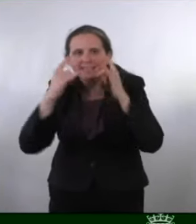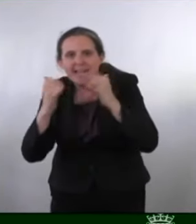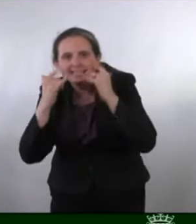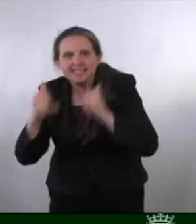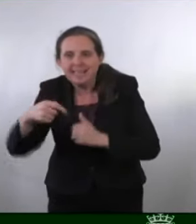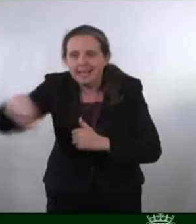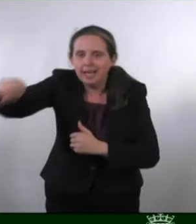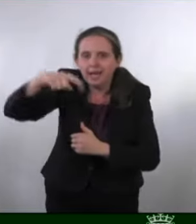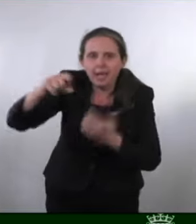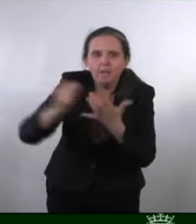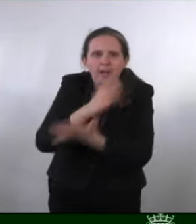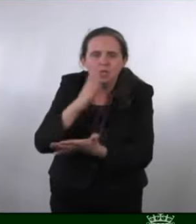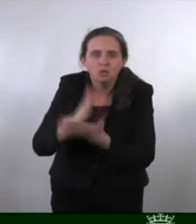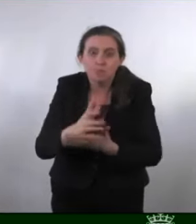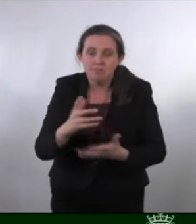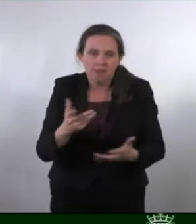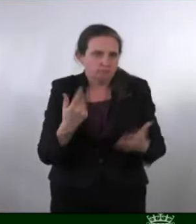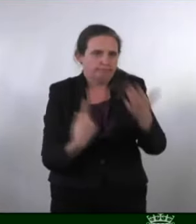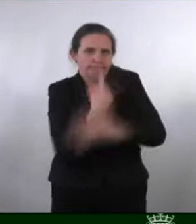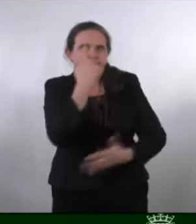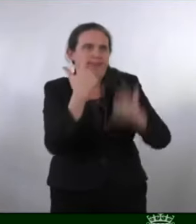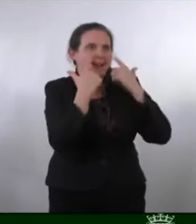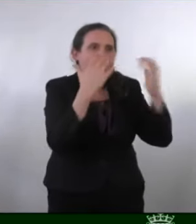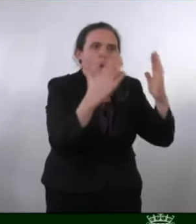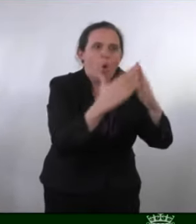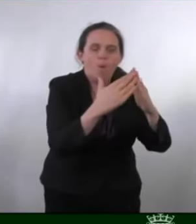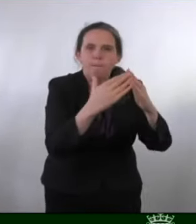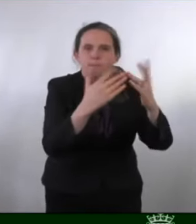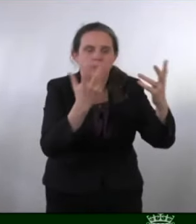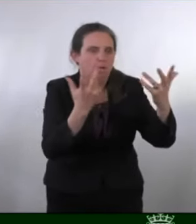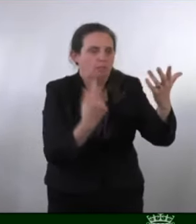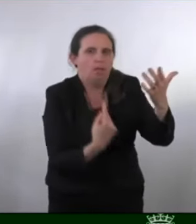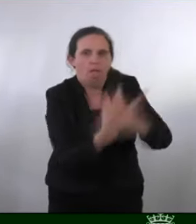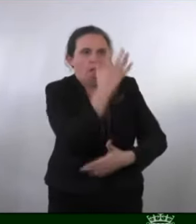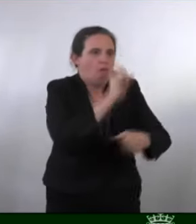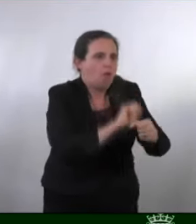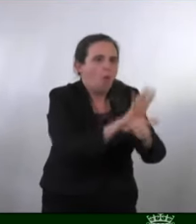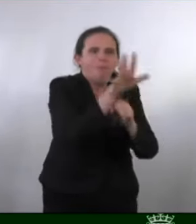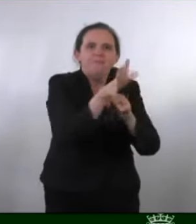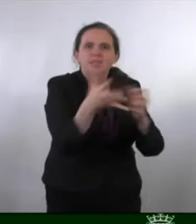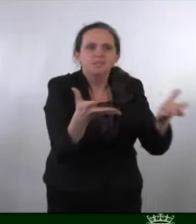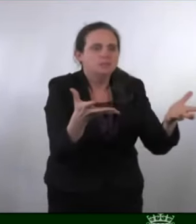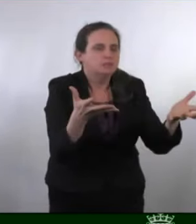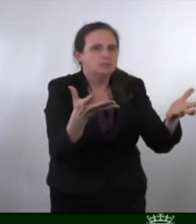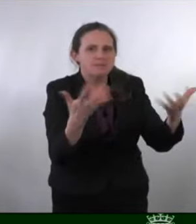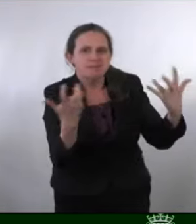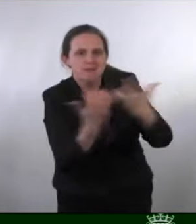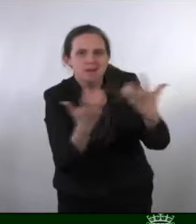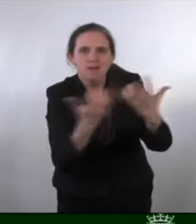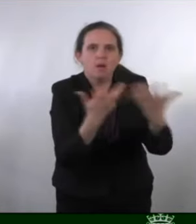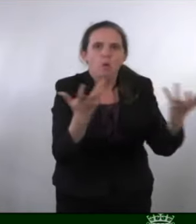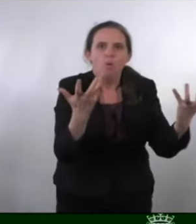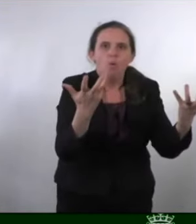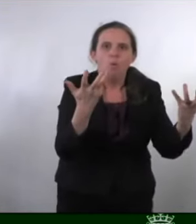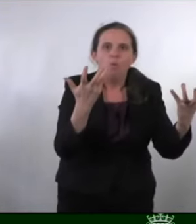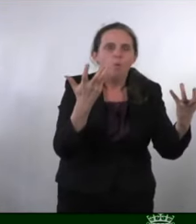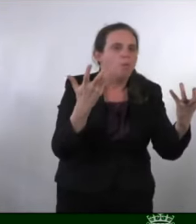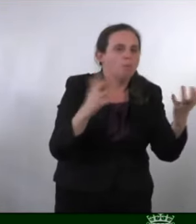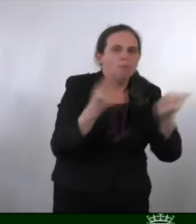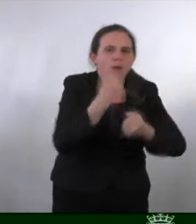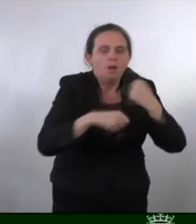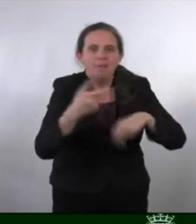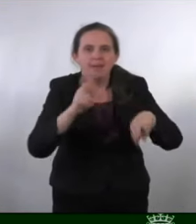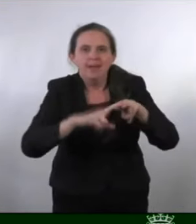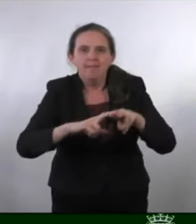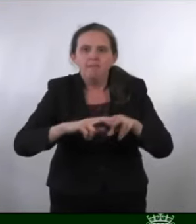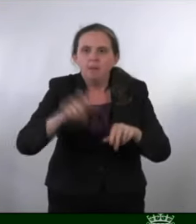visits. Now, care homes are already struggling financially and they should not be left facing ruinous legal fees because they tried to do the right thing